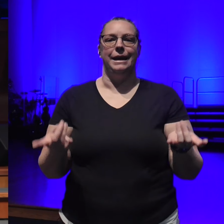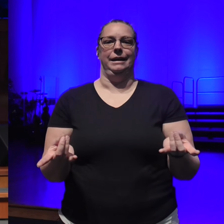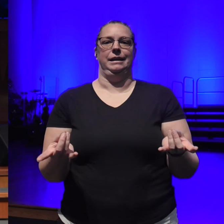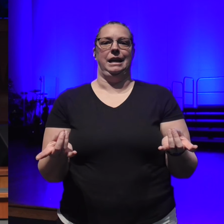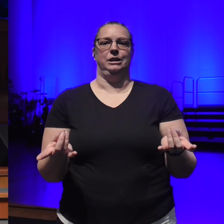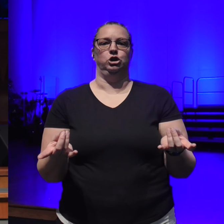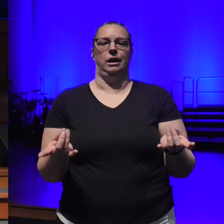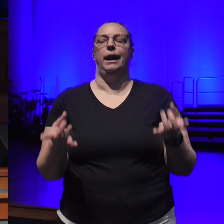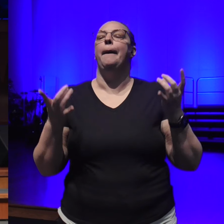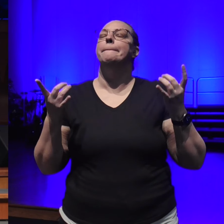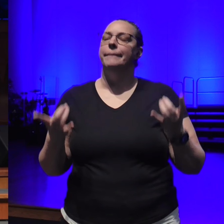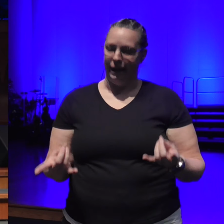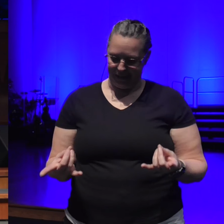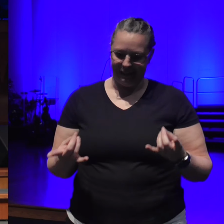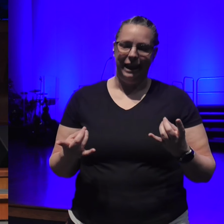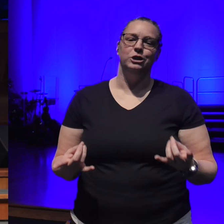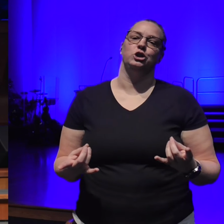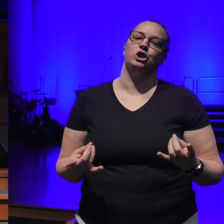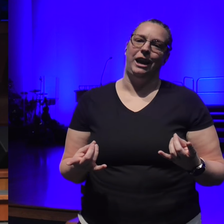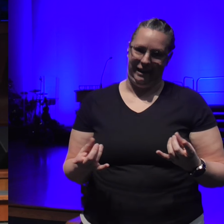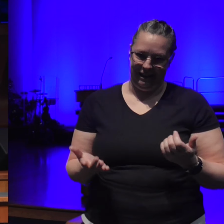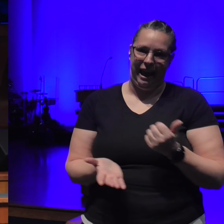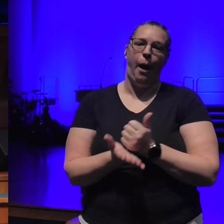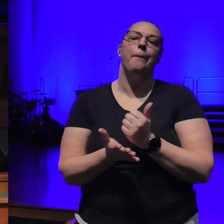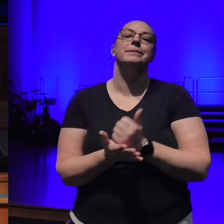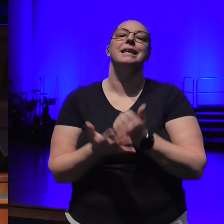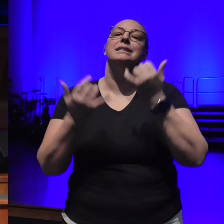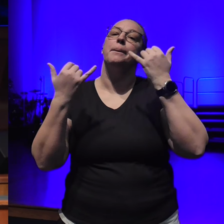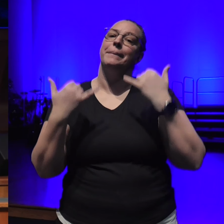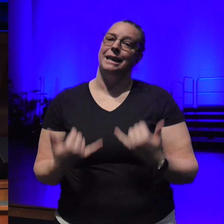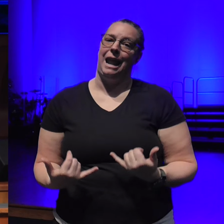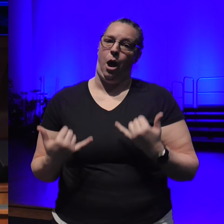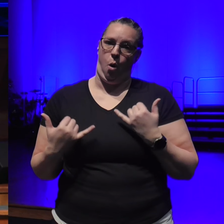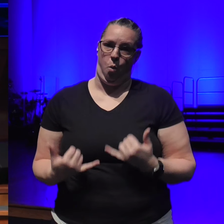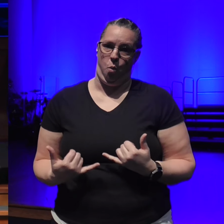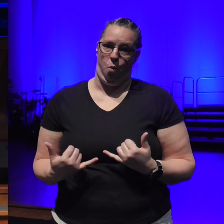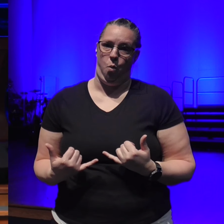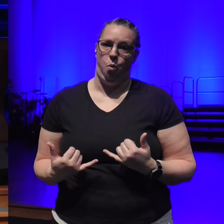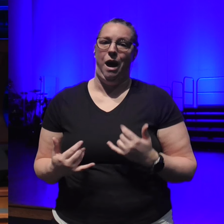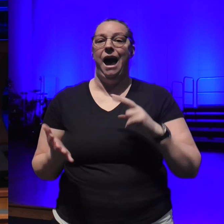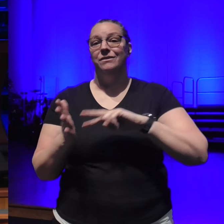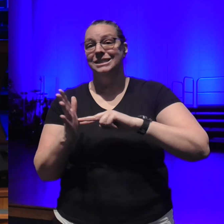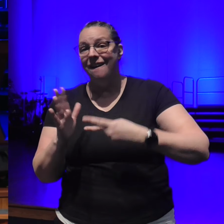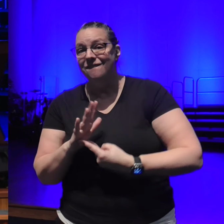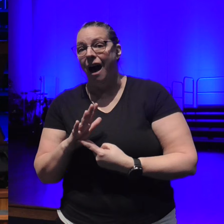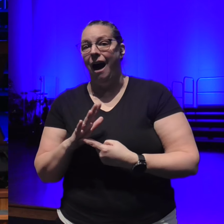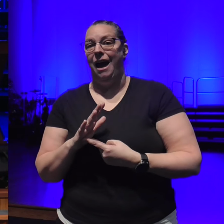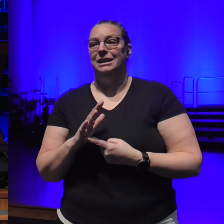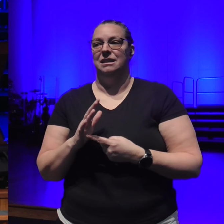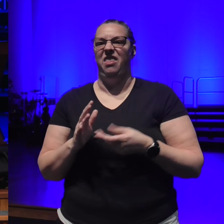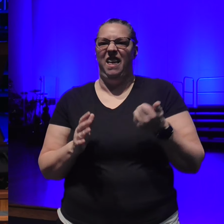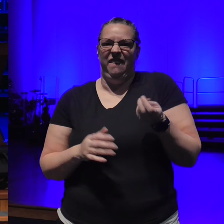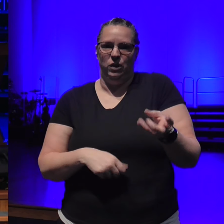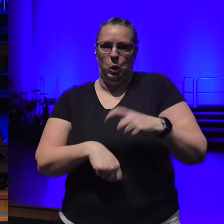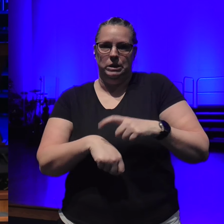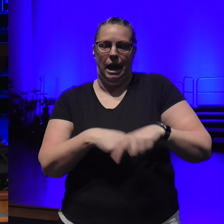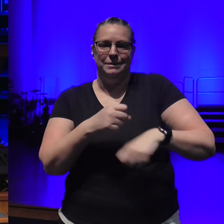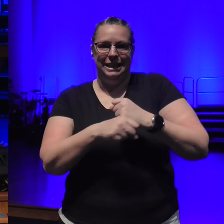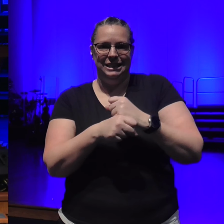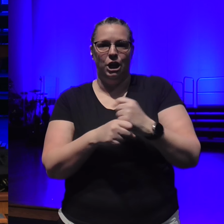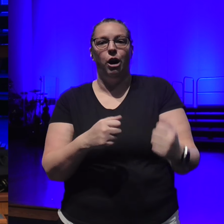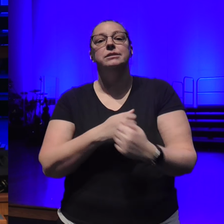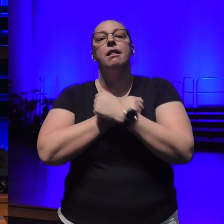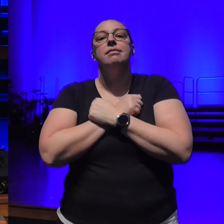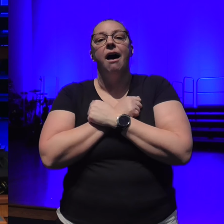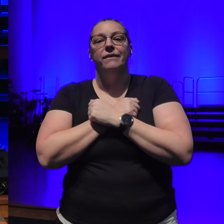meditation. Meditation is that spiritual technique that helps us be in the now. I've defined meditation a couple times this year as loving the